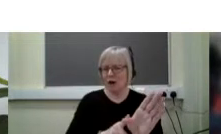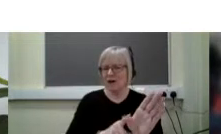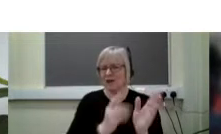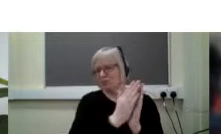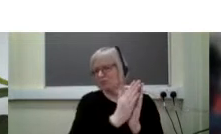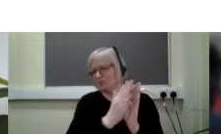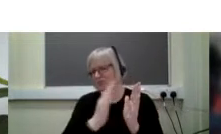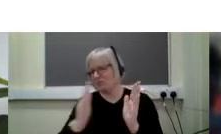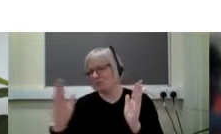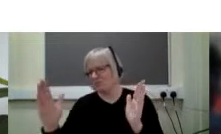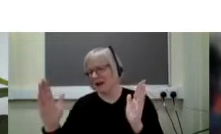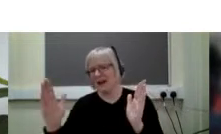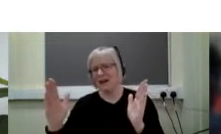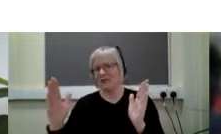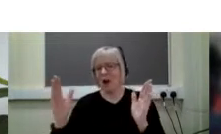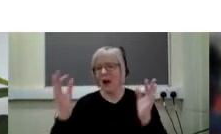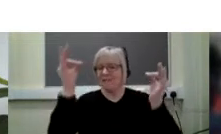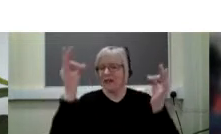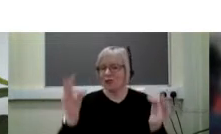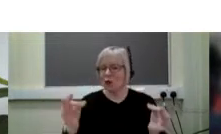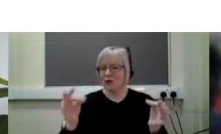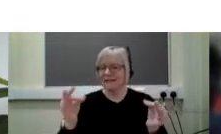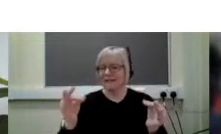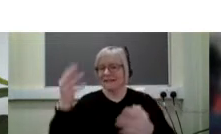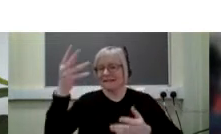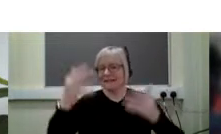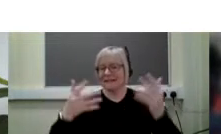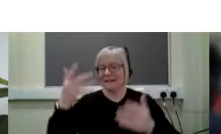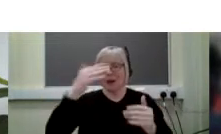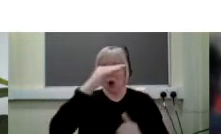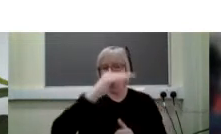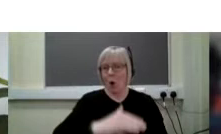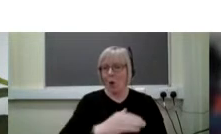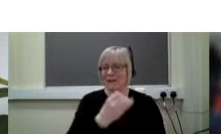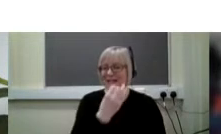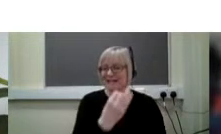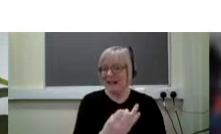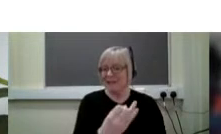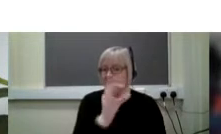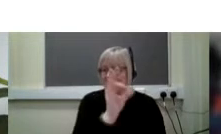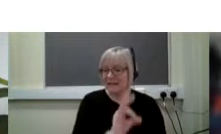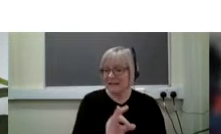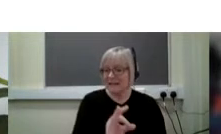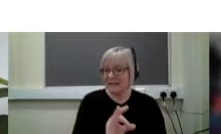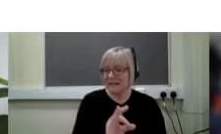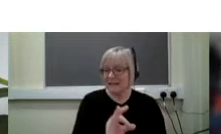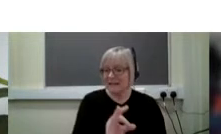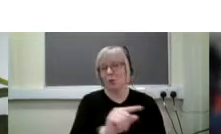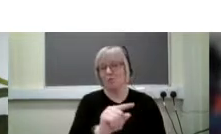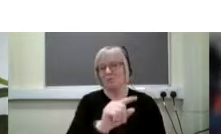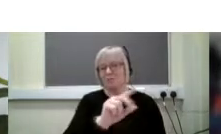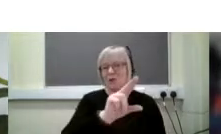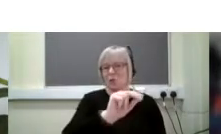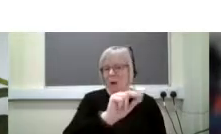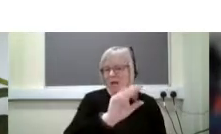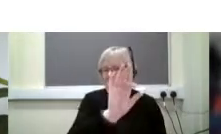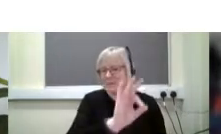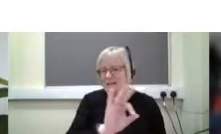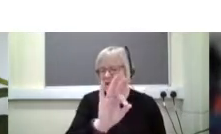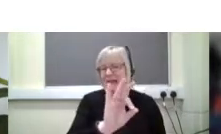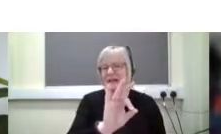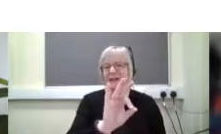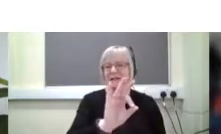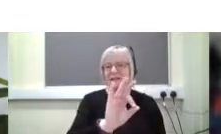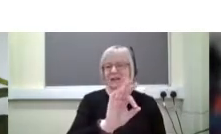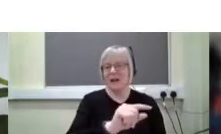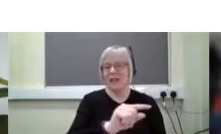between official figures as low as 7%, estimates of around 12%, and then some